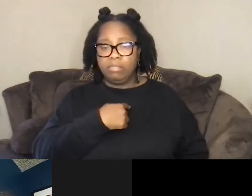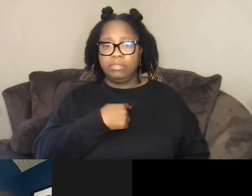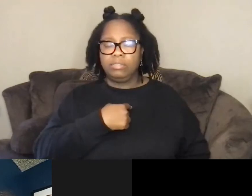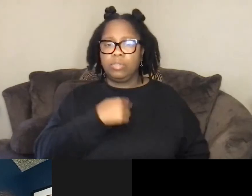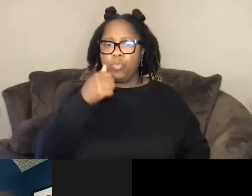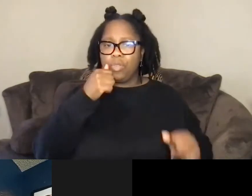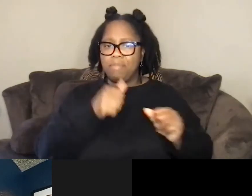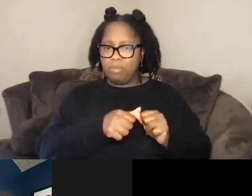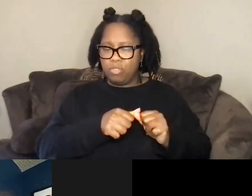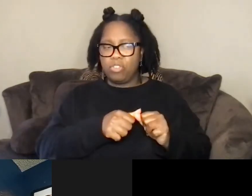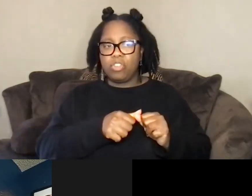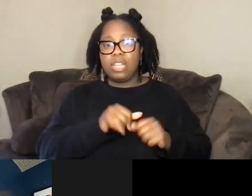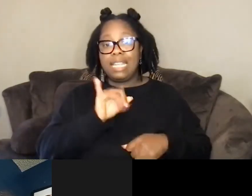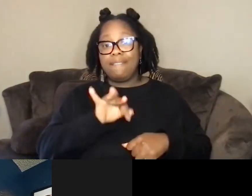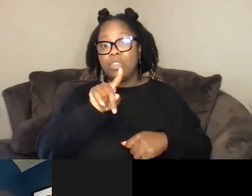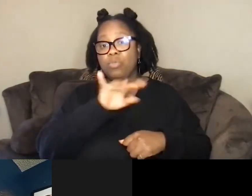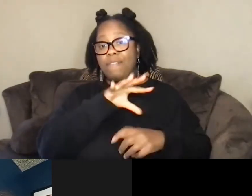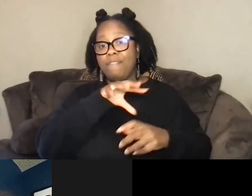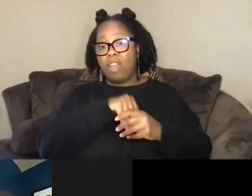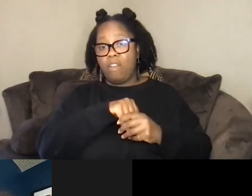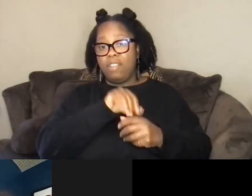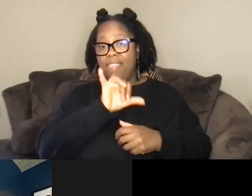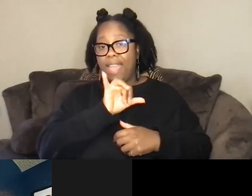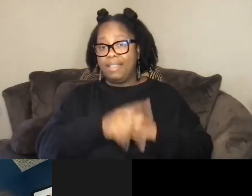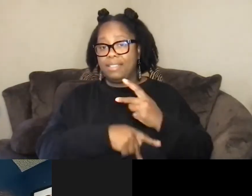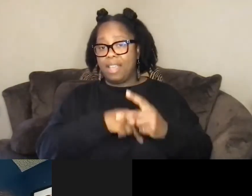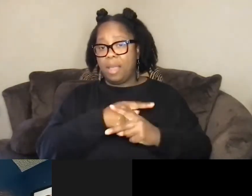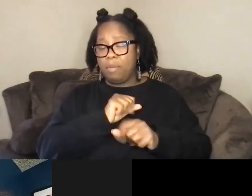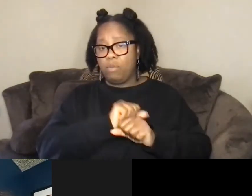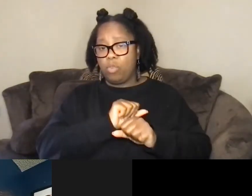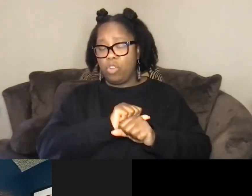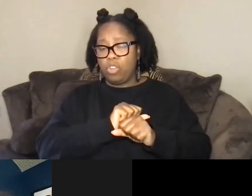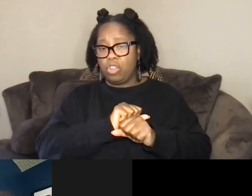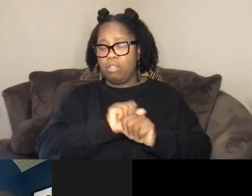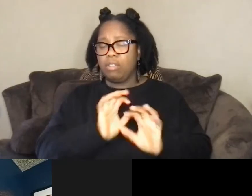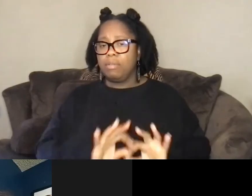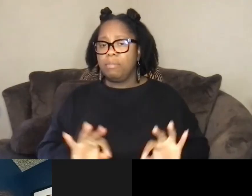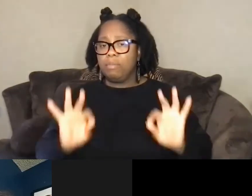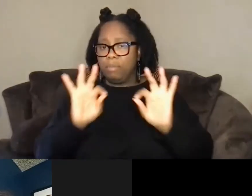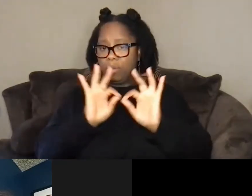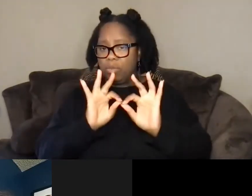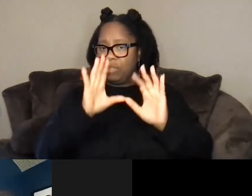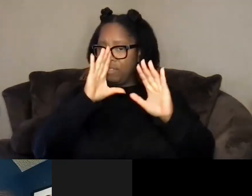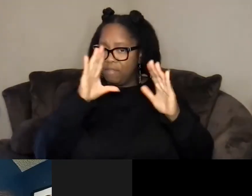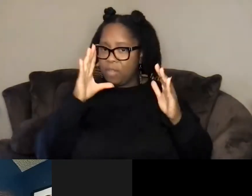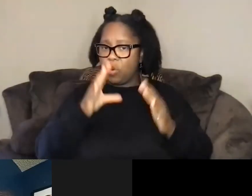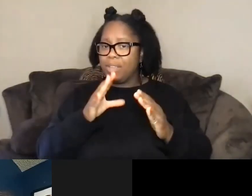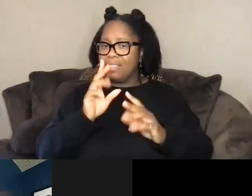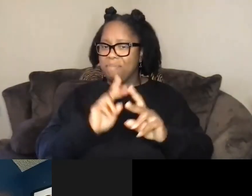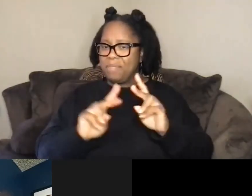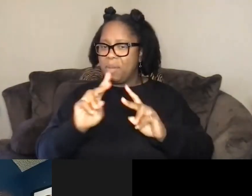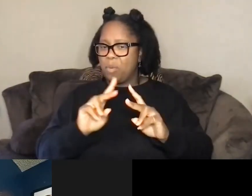if you're doing any of this type of work, to focus on people at the intersections and the